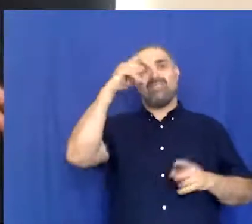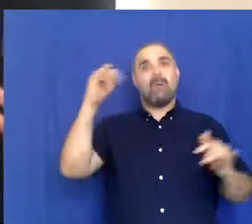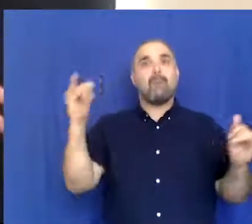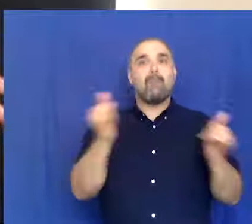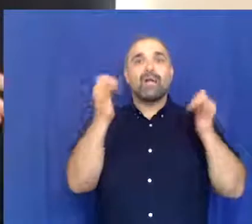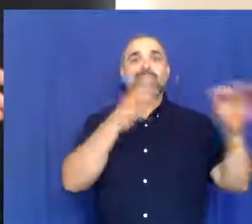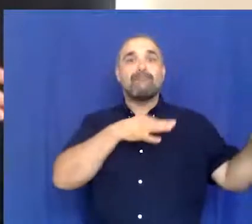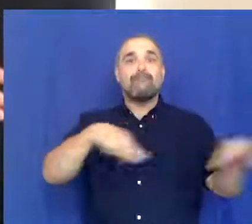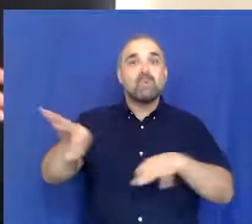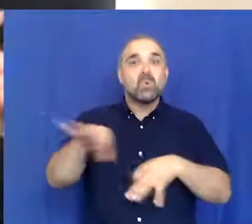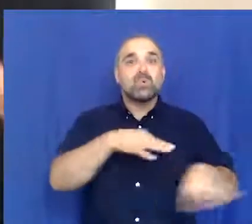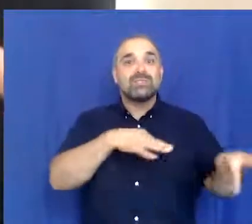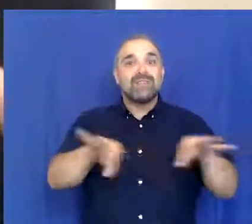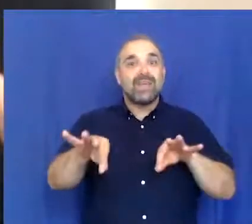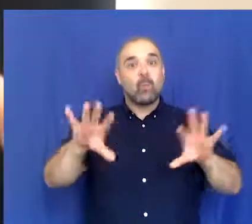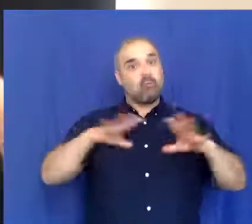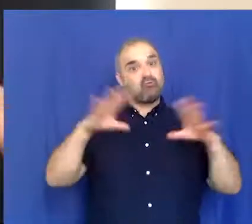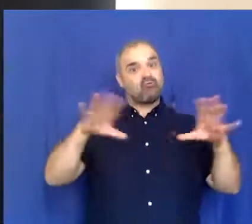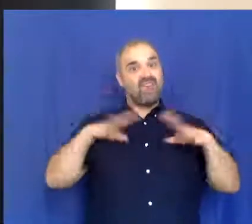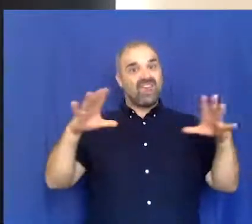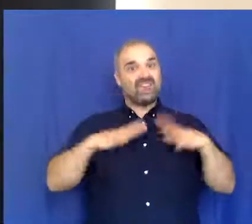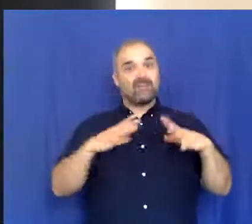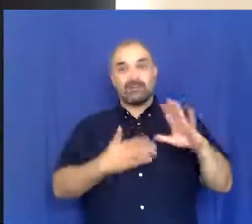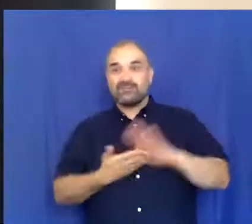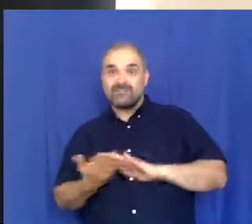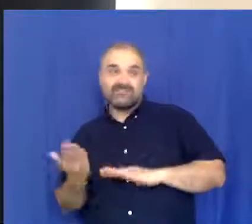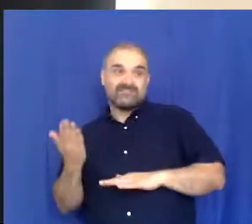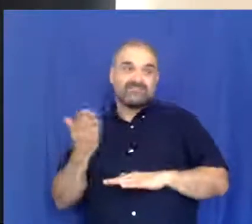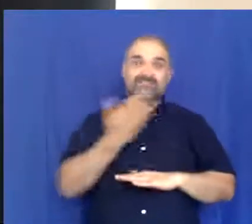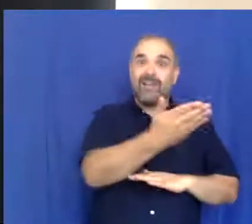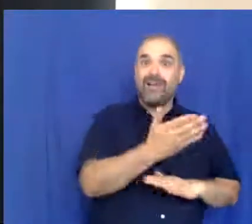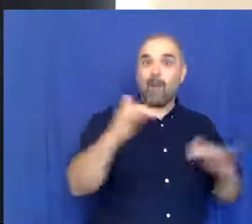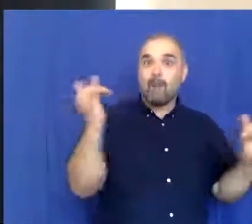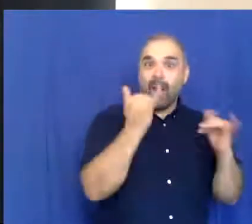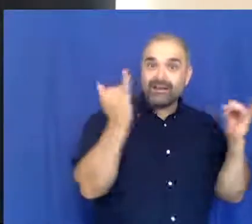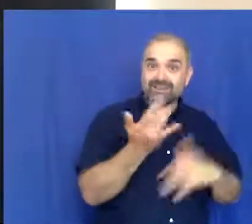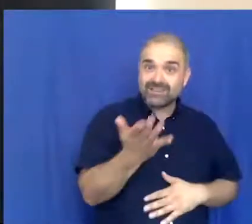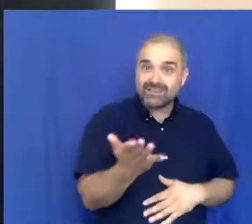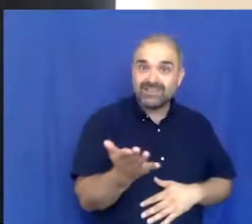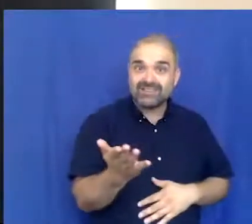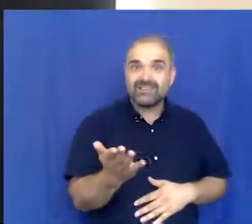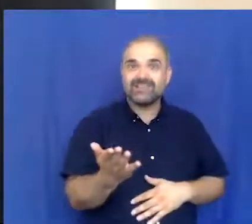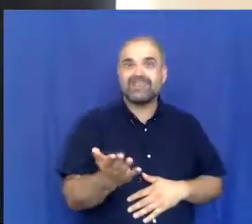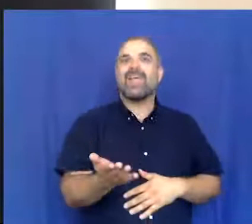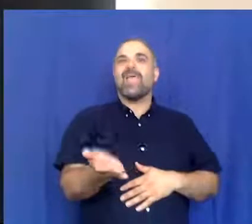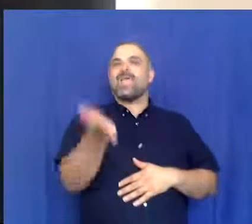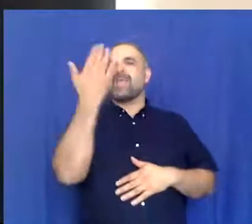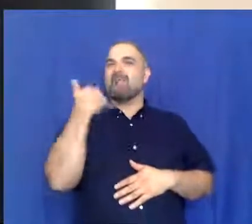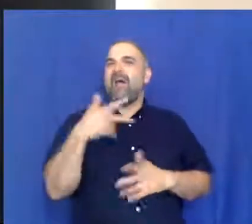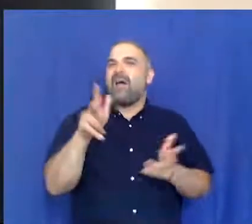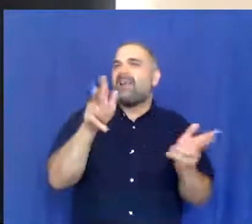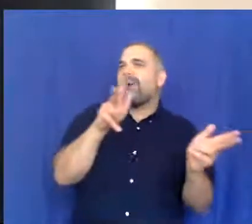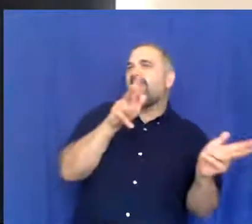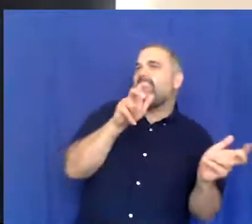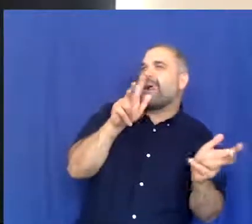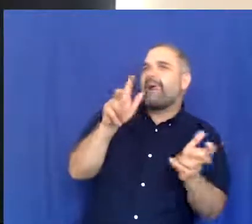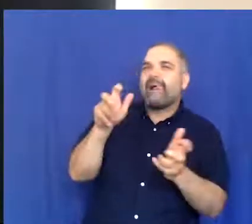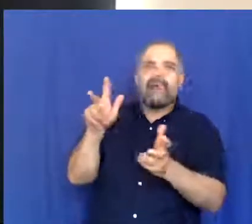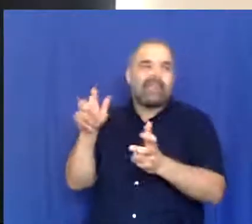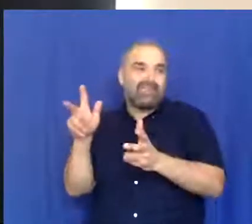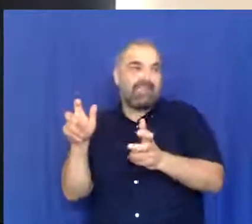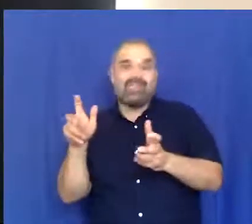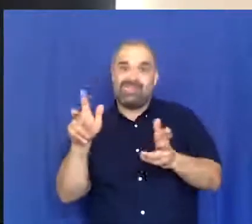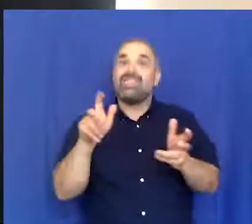it's party music. Are we ready to go and have a party? Now let's turn on our